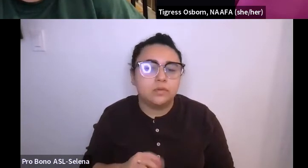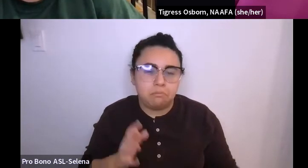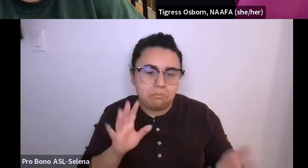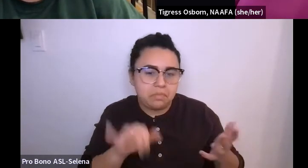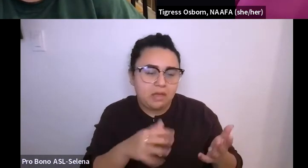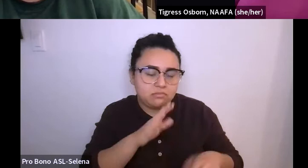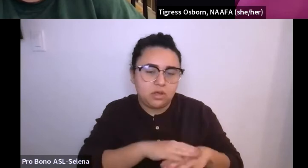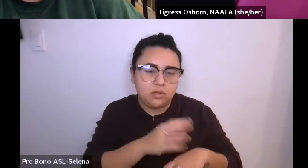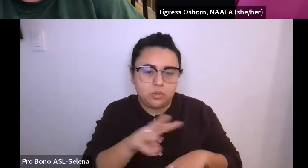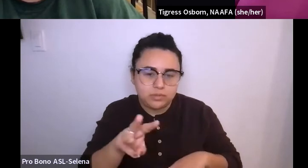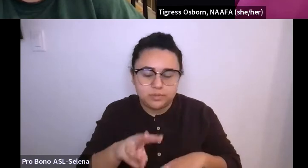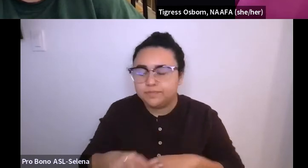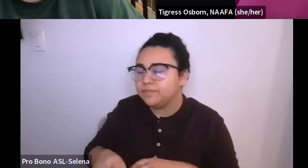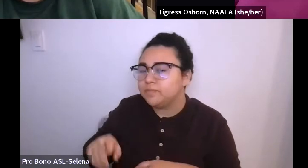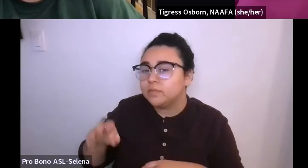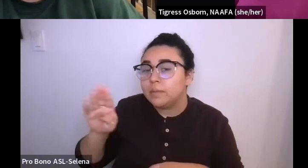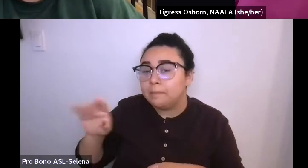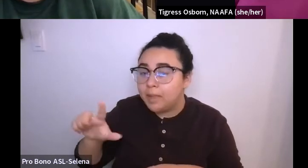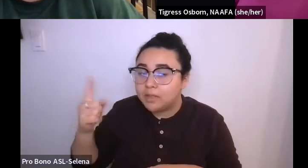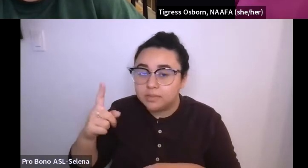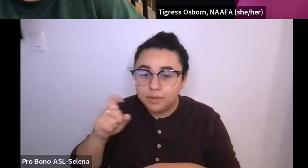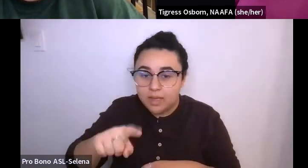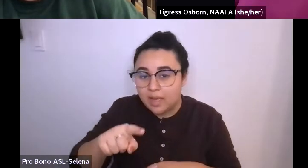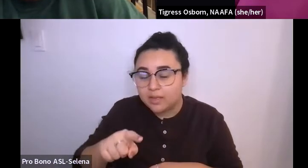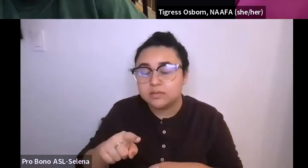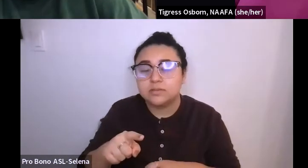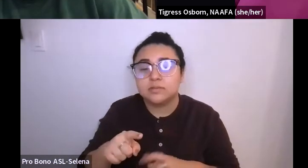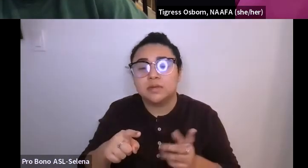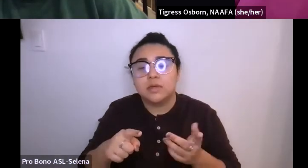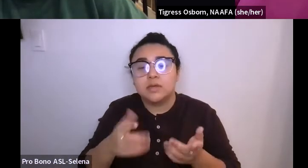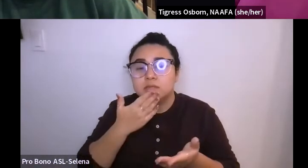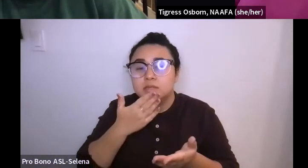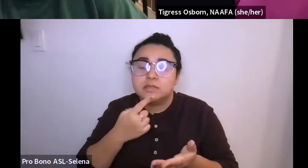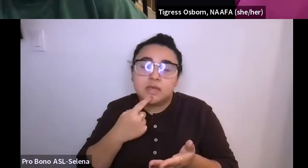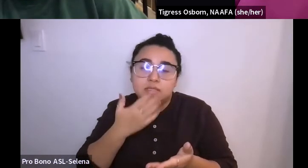editor can kill a good book. Did you get good support from yours?